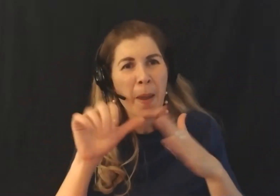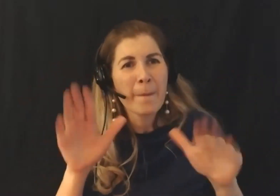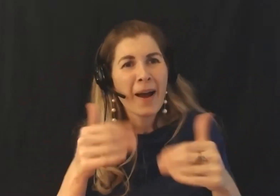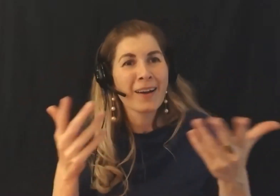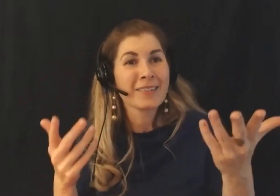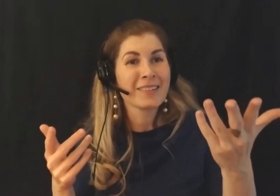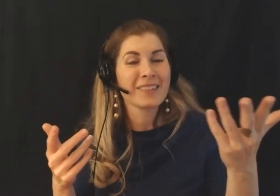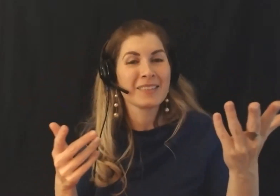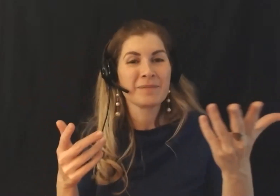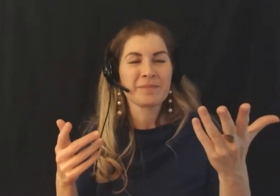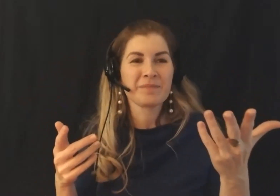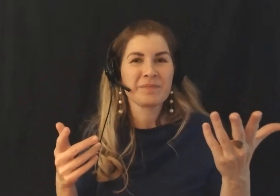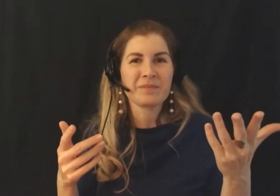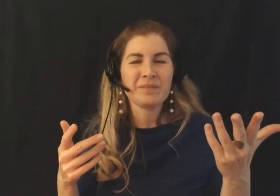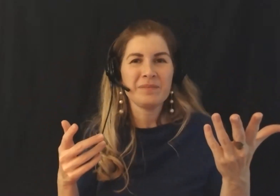mailbox?